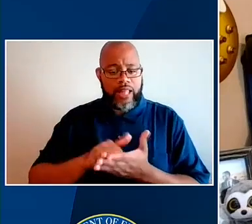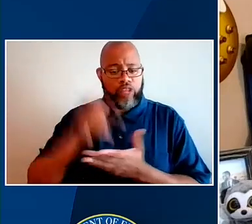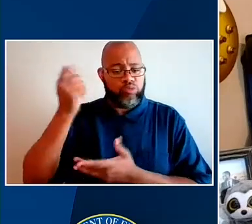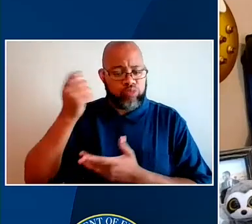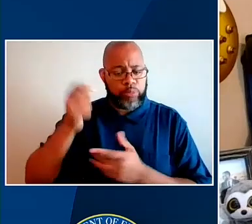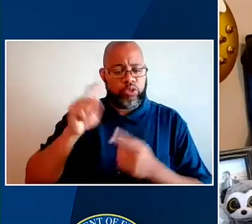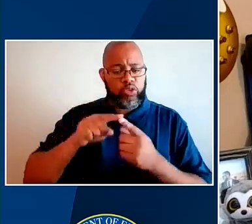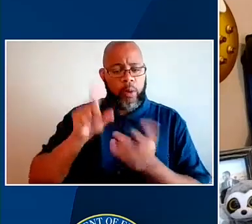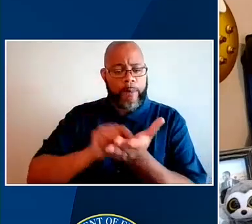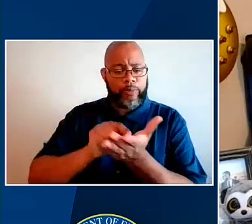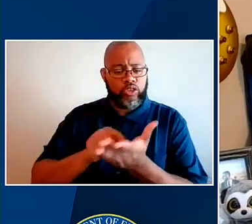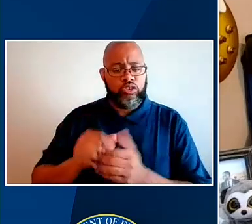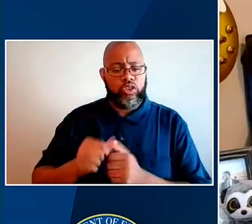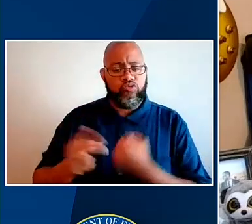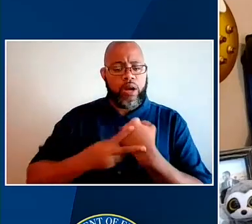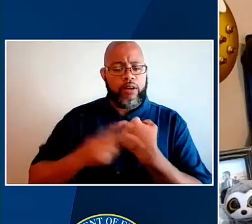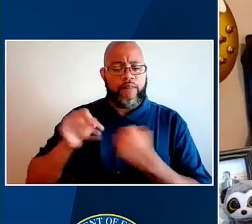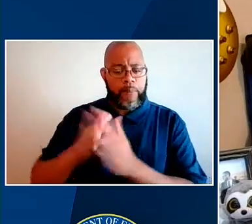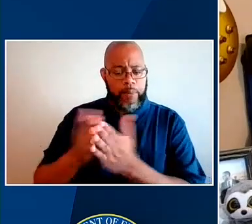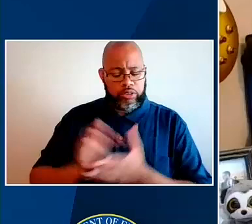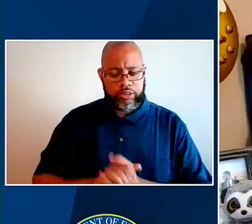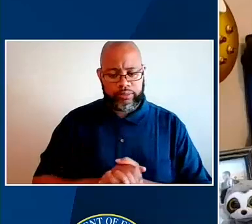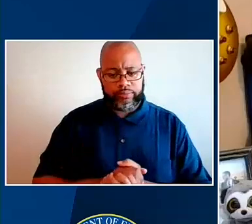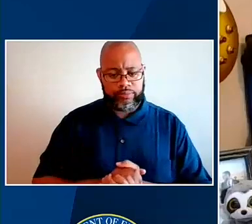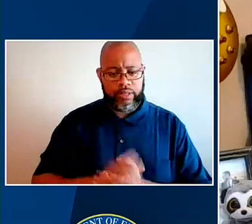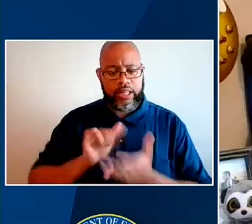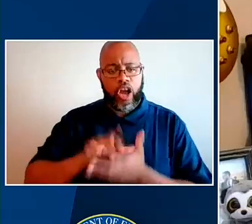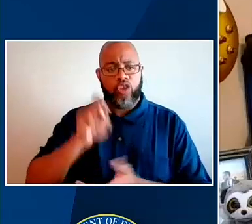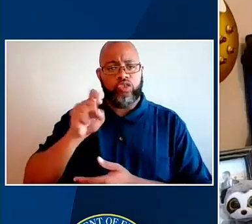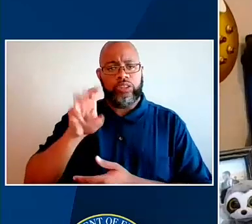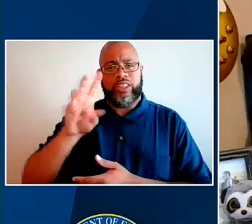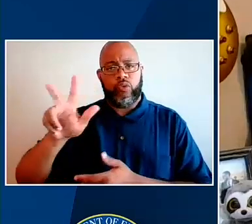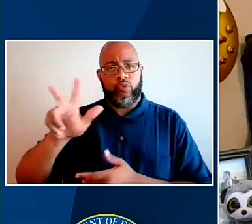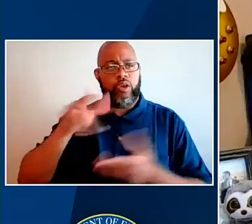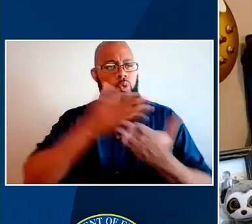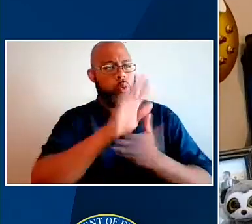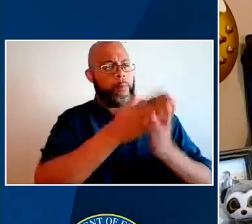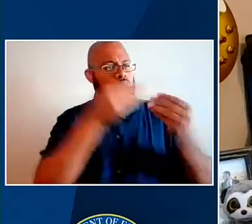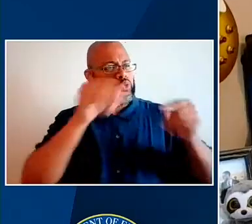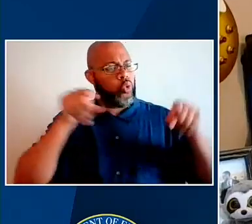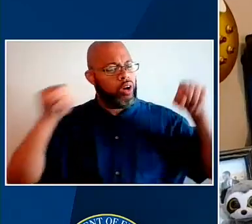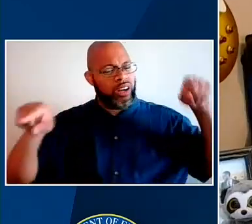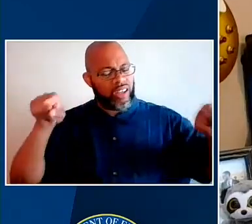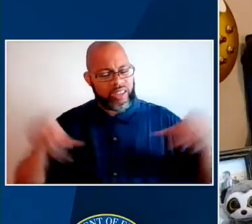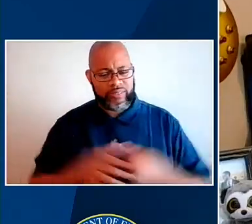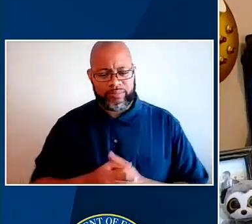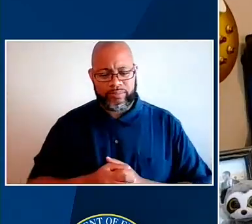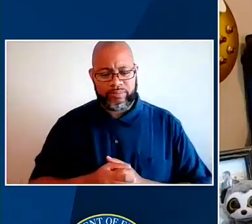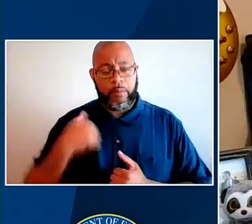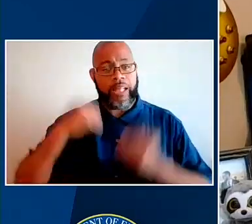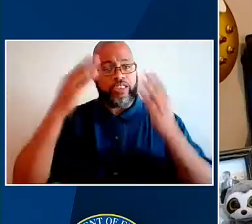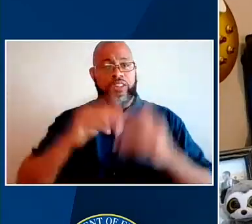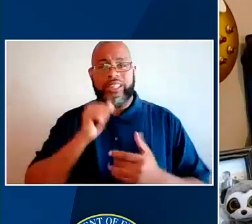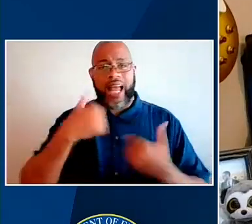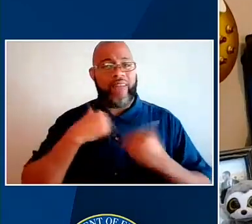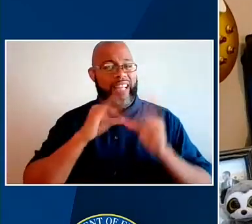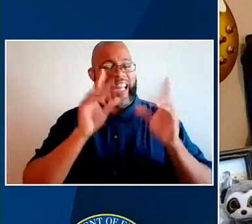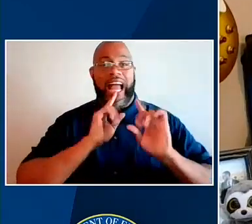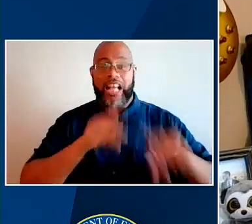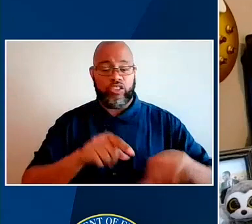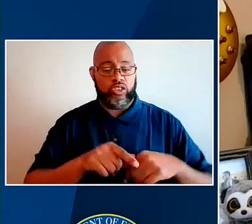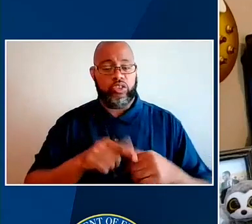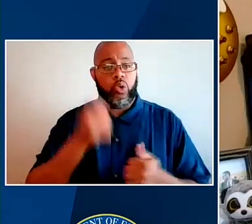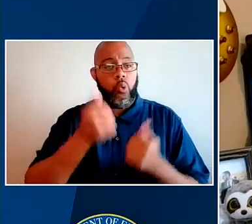to the publisher's repository of books, which was $163 through the bookstore. My professor did not have a clear answer on